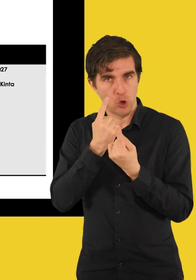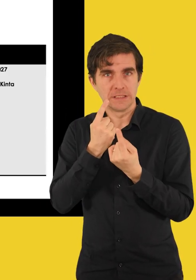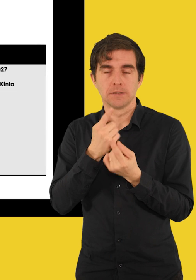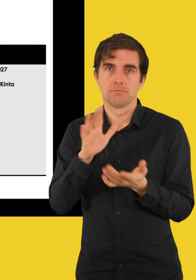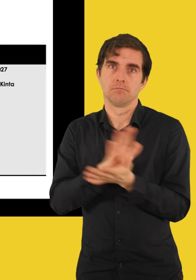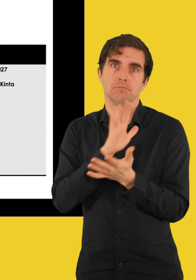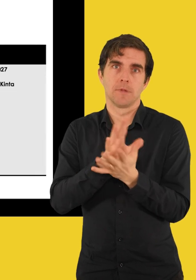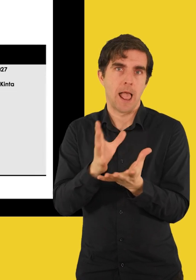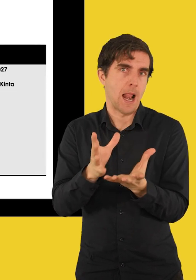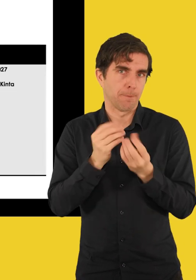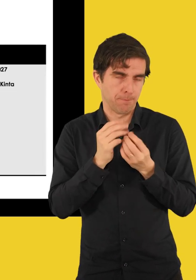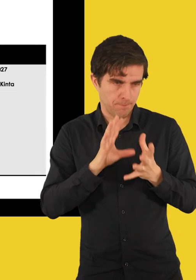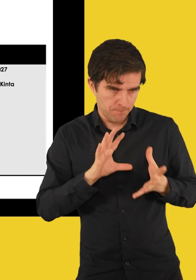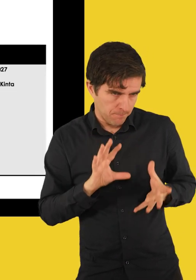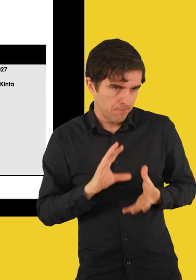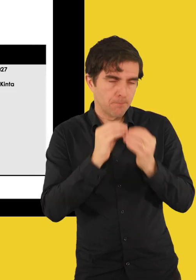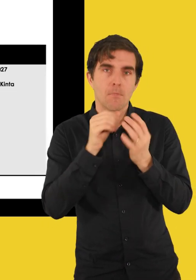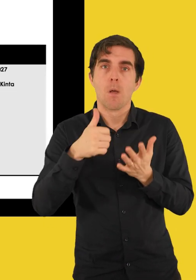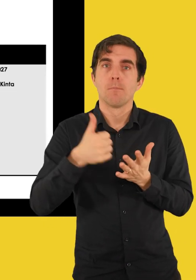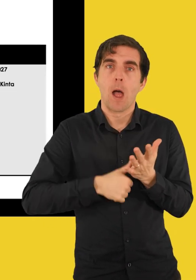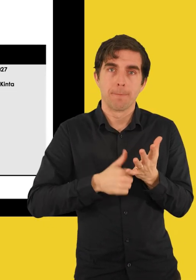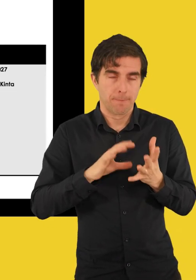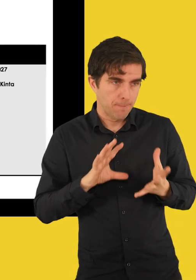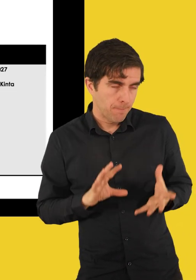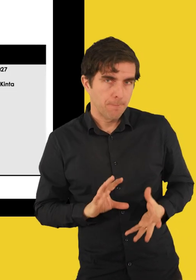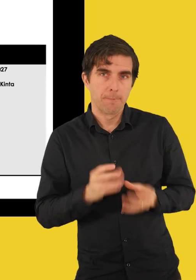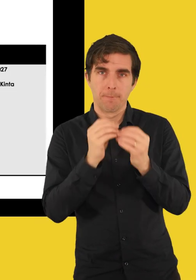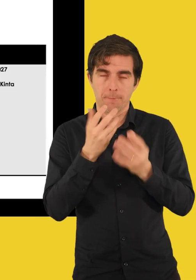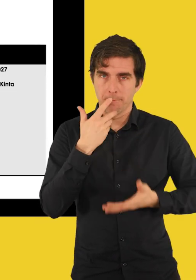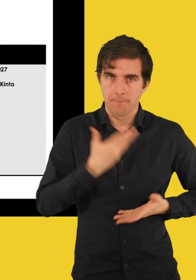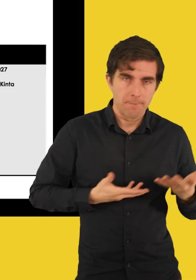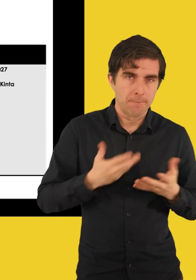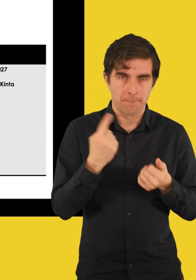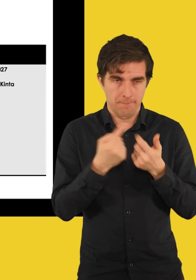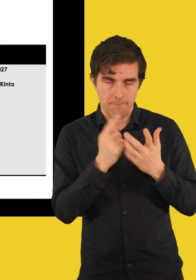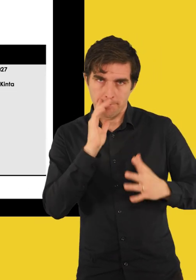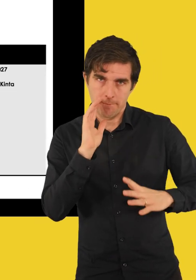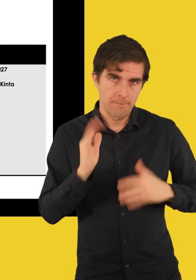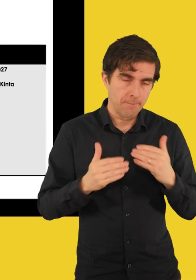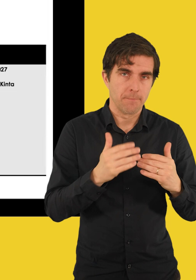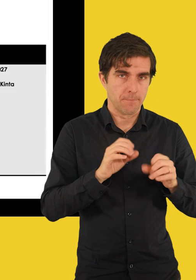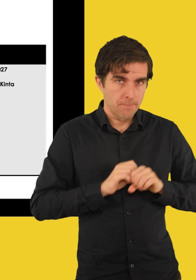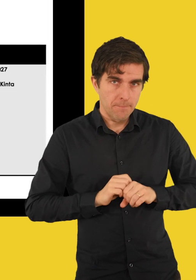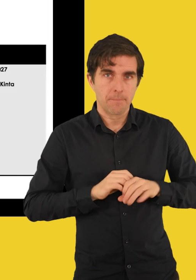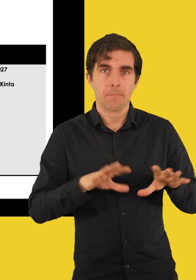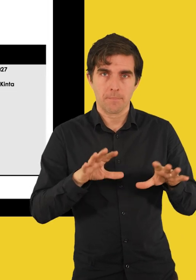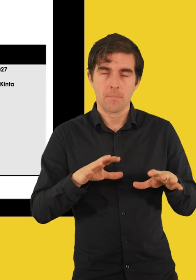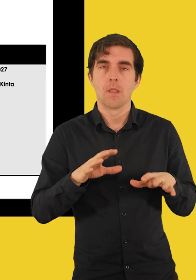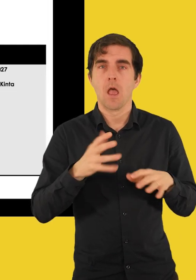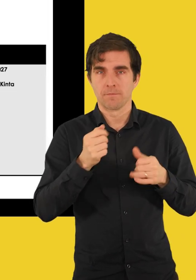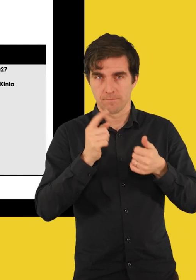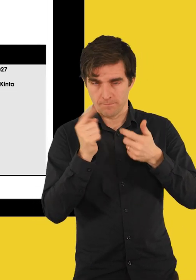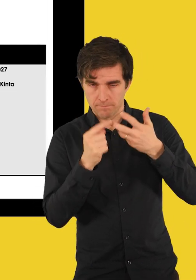University, which we are very happy helping us on creating programs